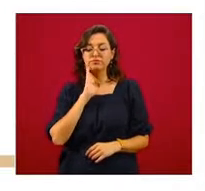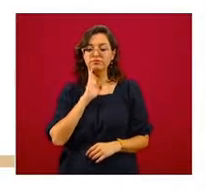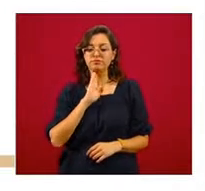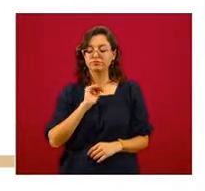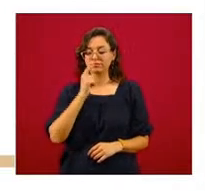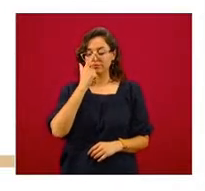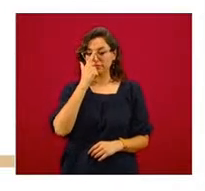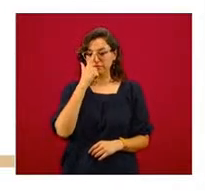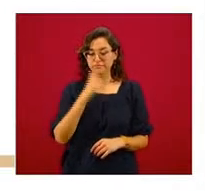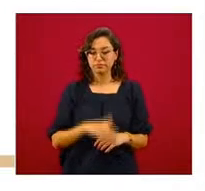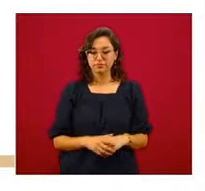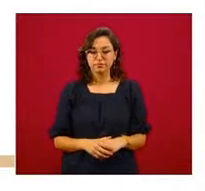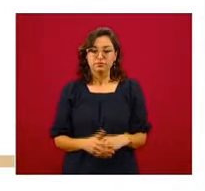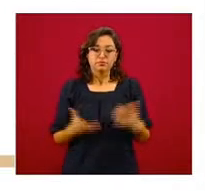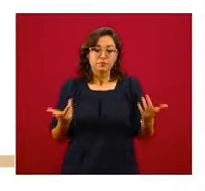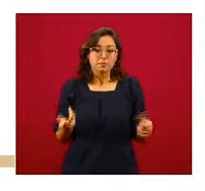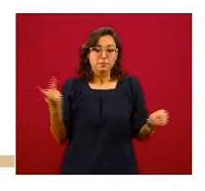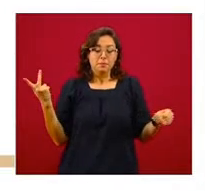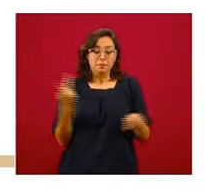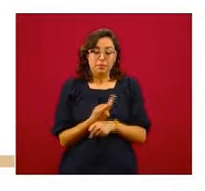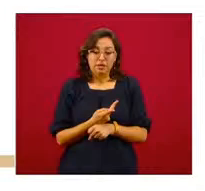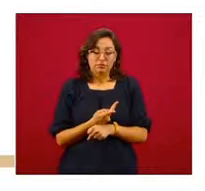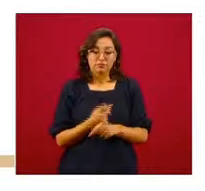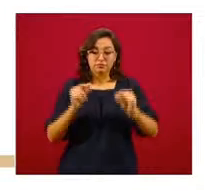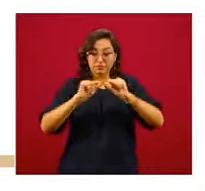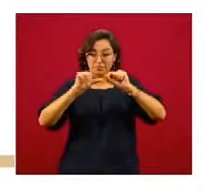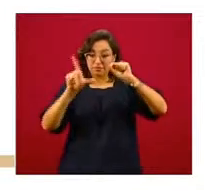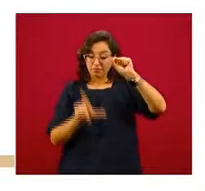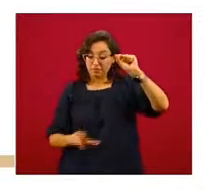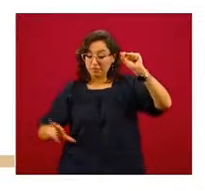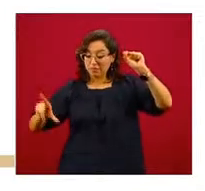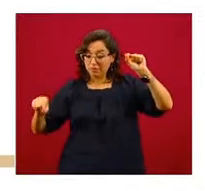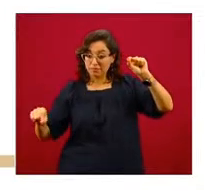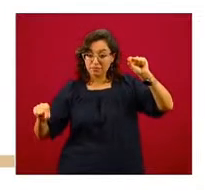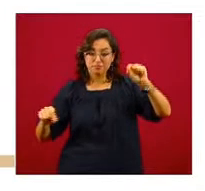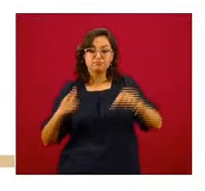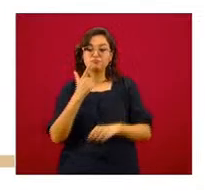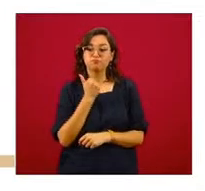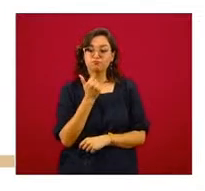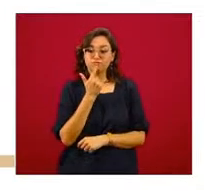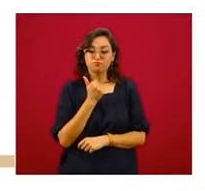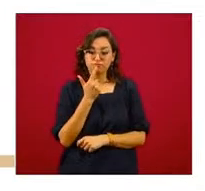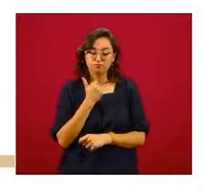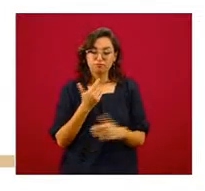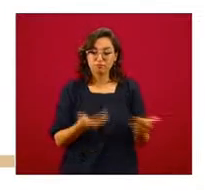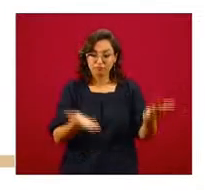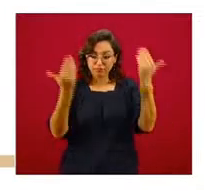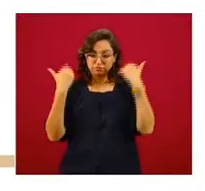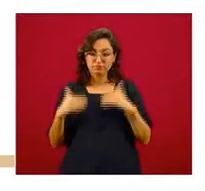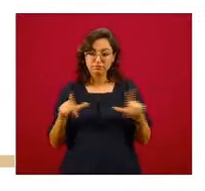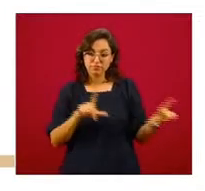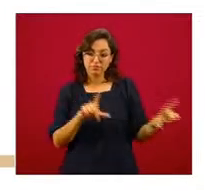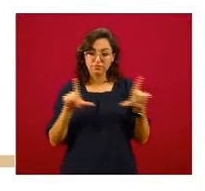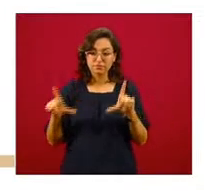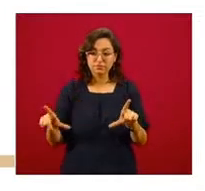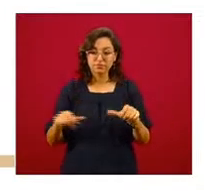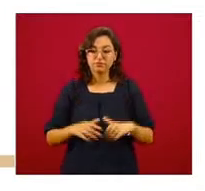all the way until we get the red traffic light. The whole country is in red.